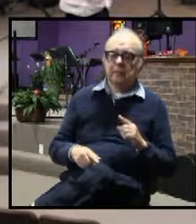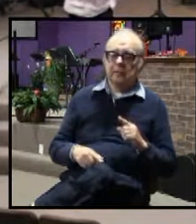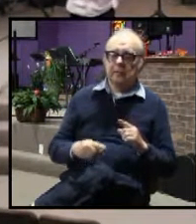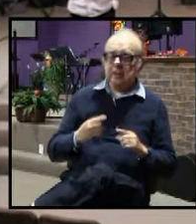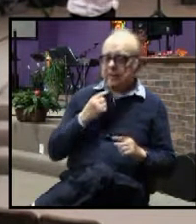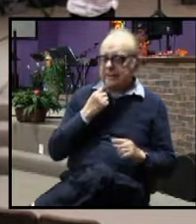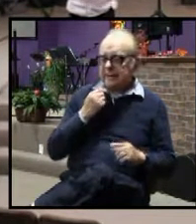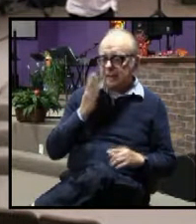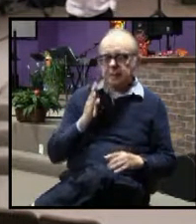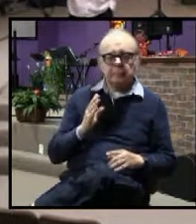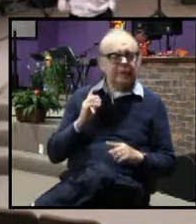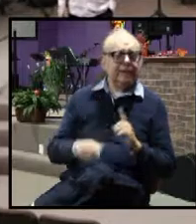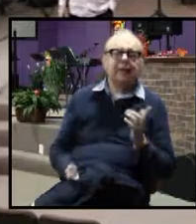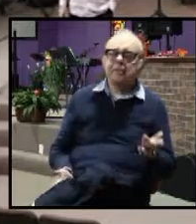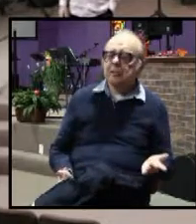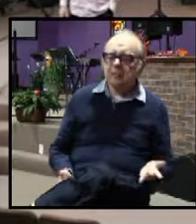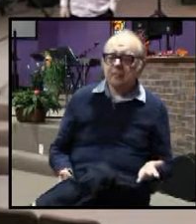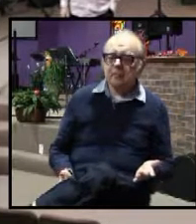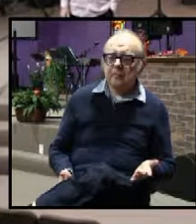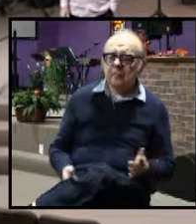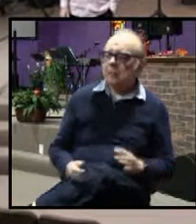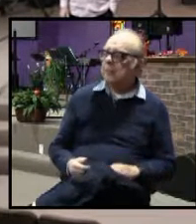cannot disappoint God.